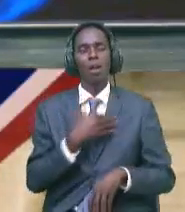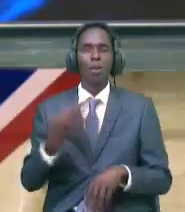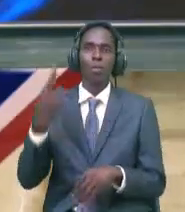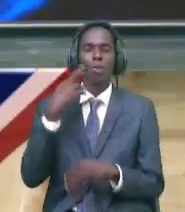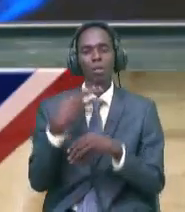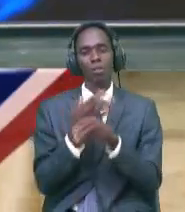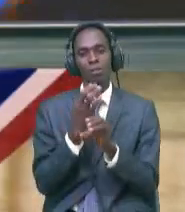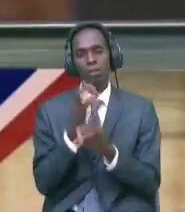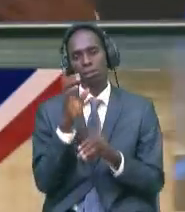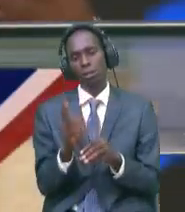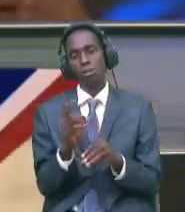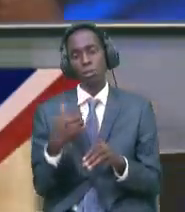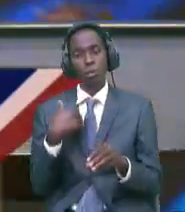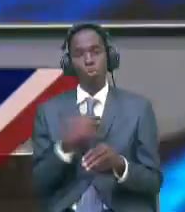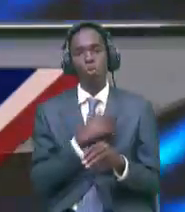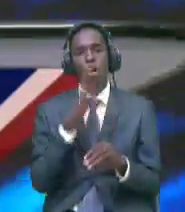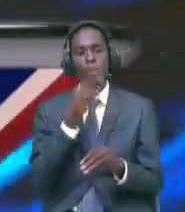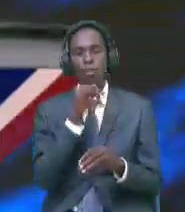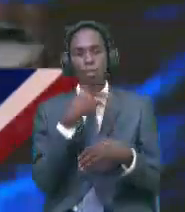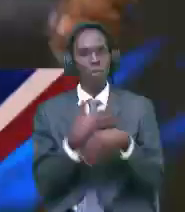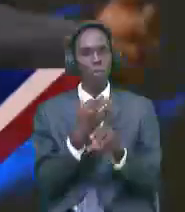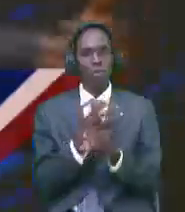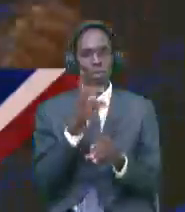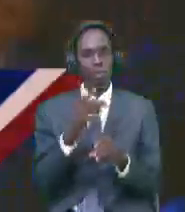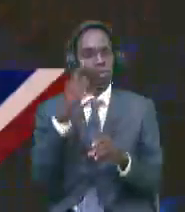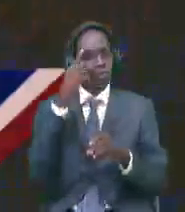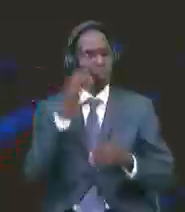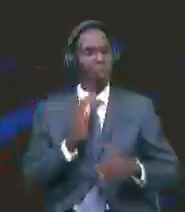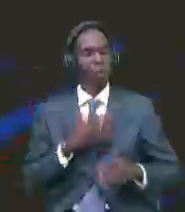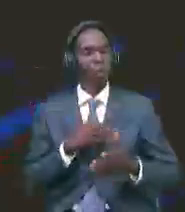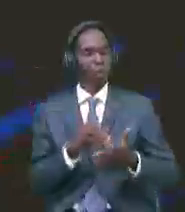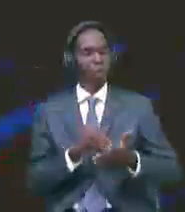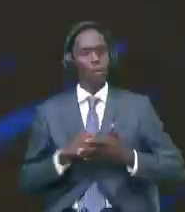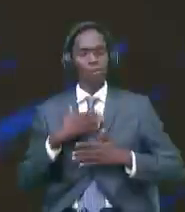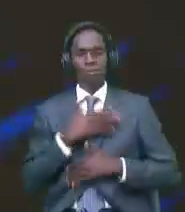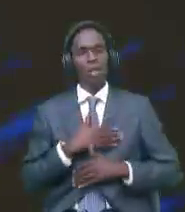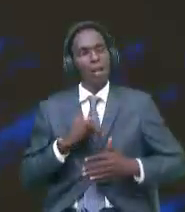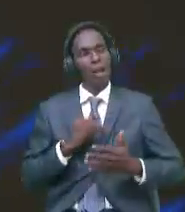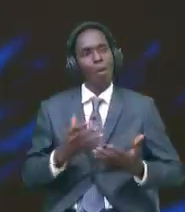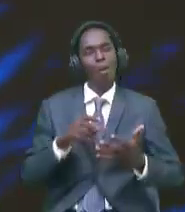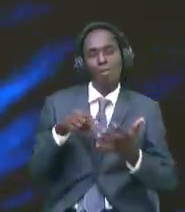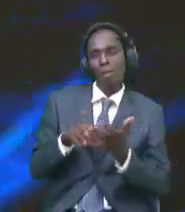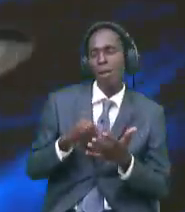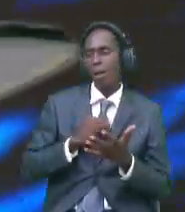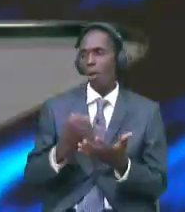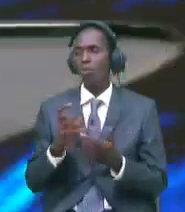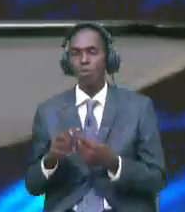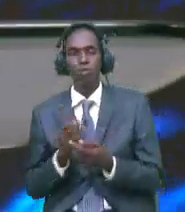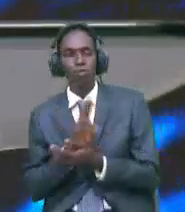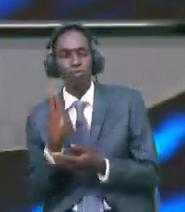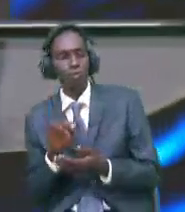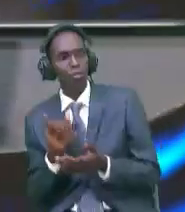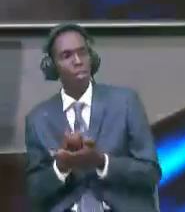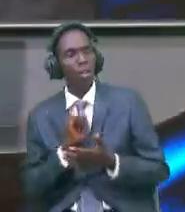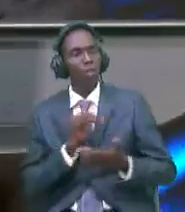created. We're not created for our own pleasure. I want to have this, I want to take this, I want to spend this, I want to consume